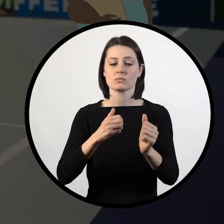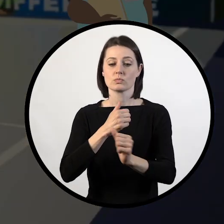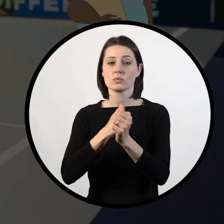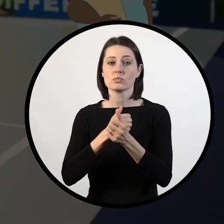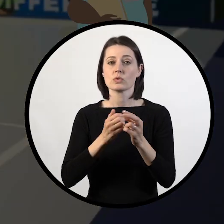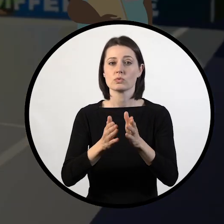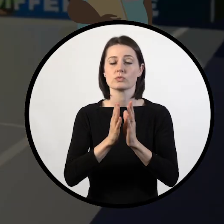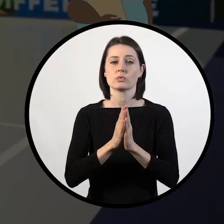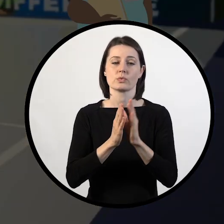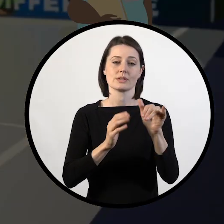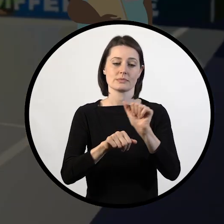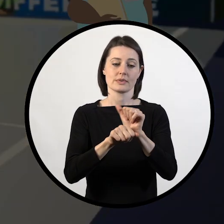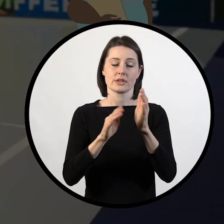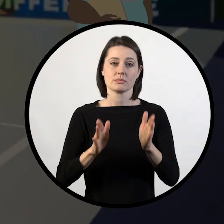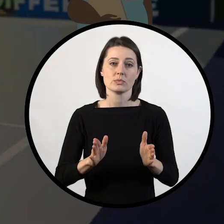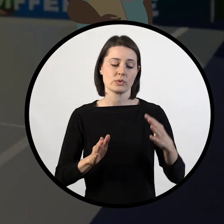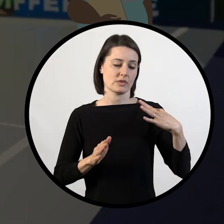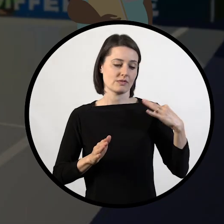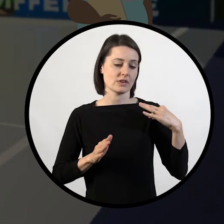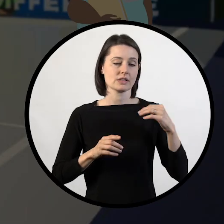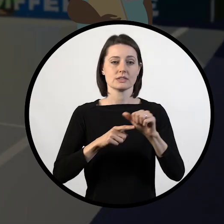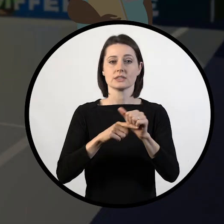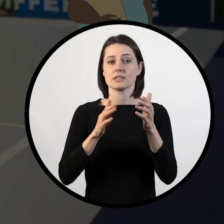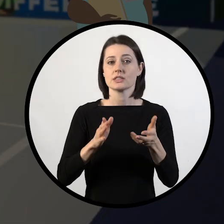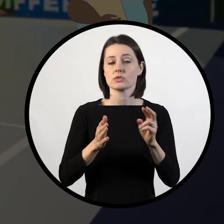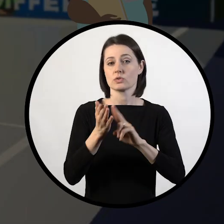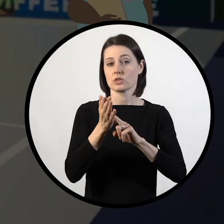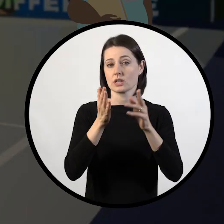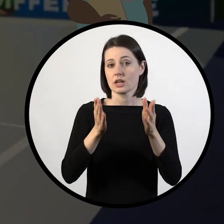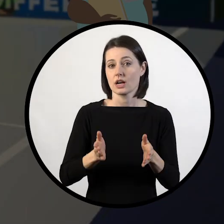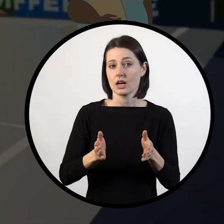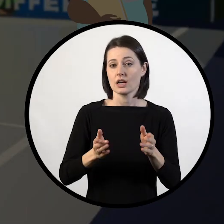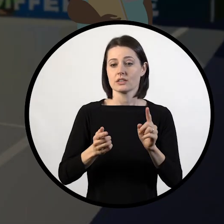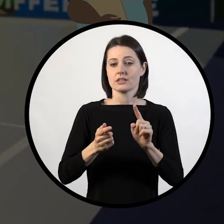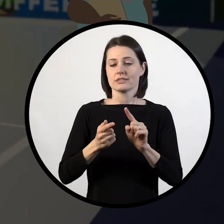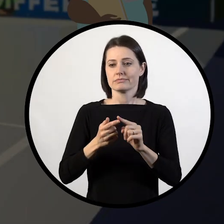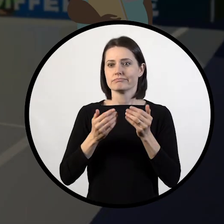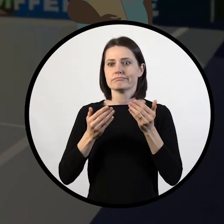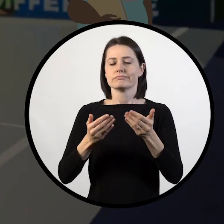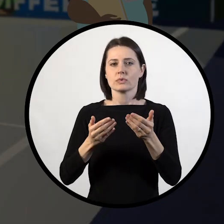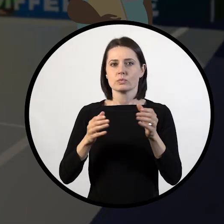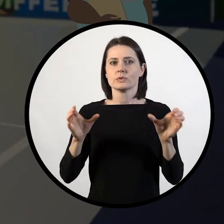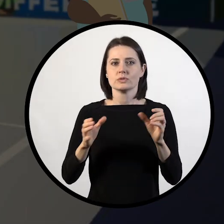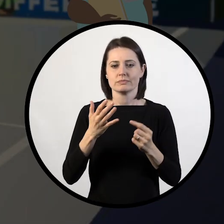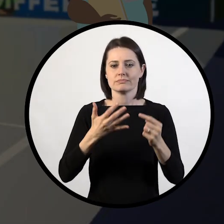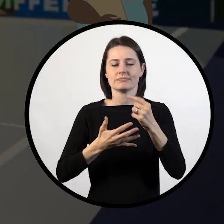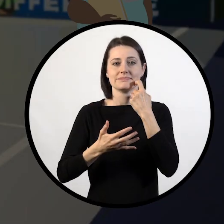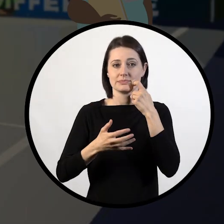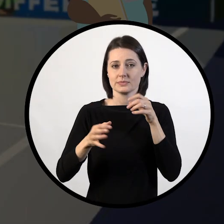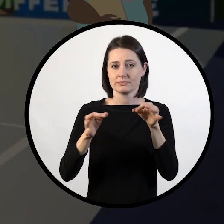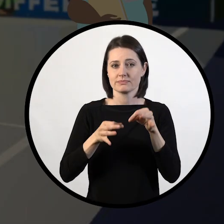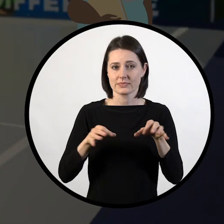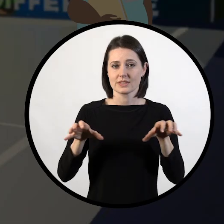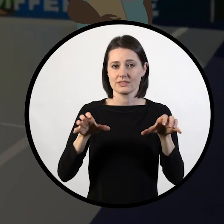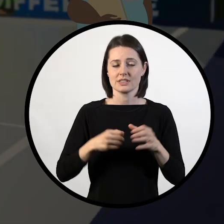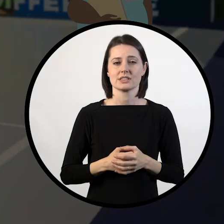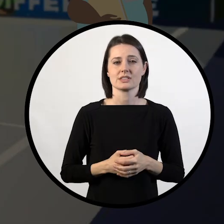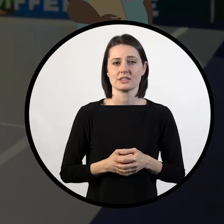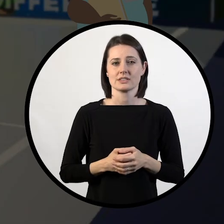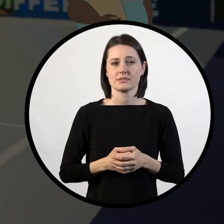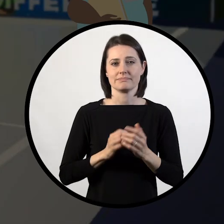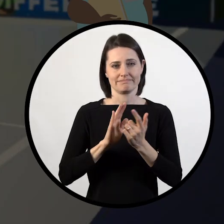attempt, threat, or request by an employee, volunteer, intern, or contractor to engage in the activities described